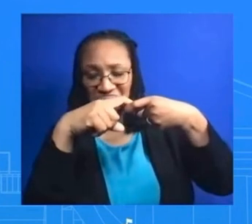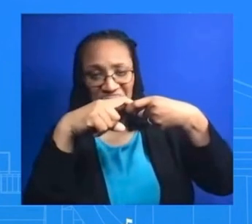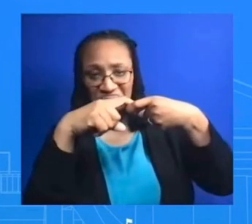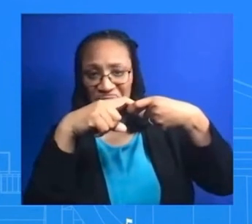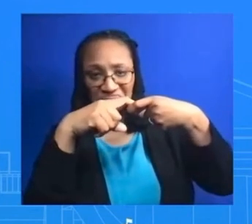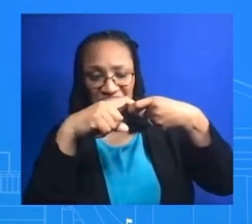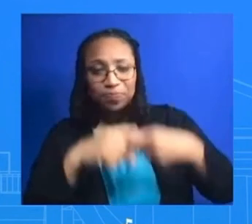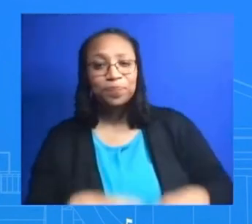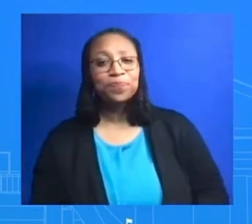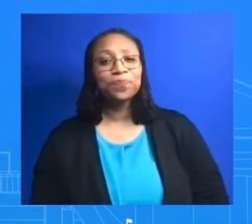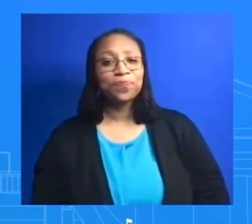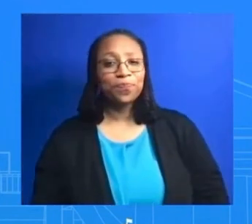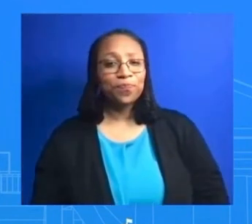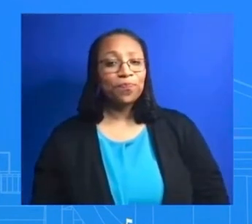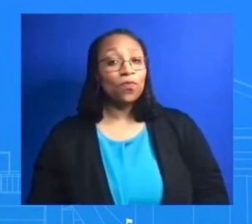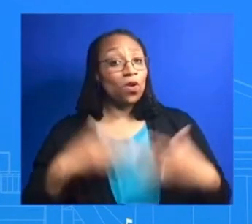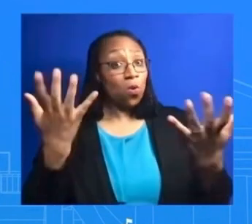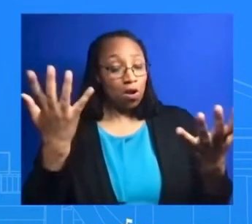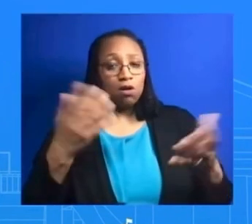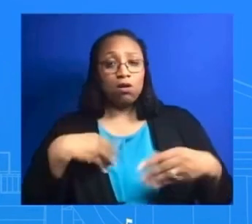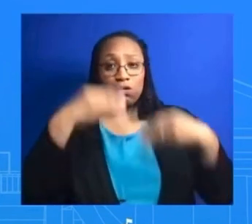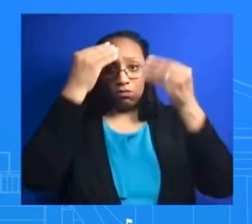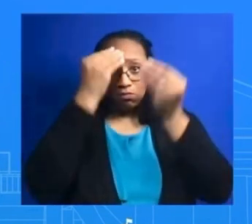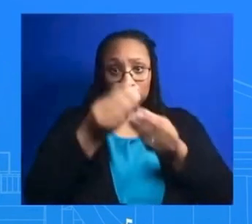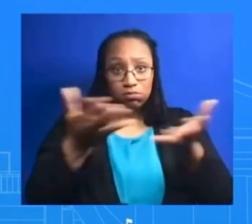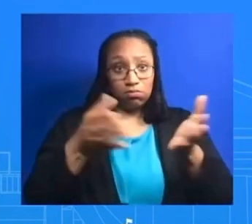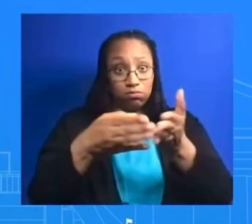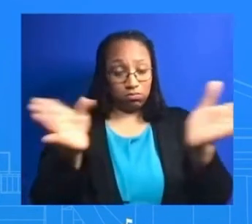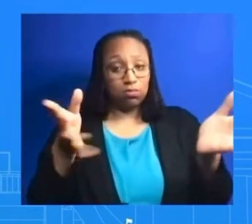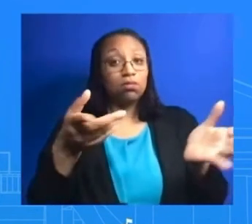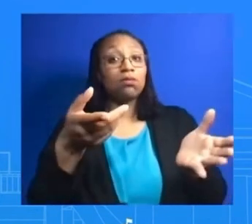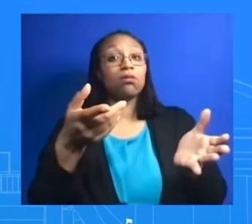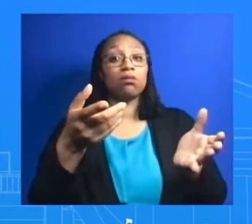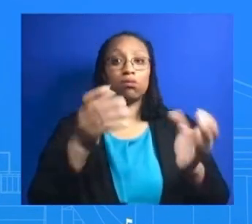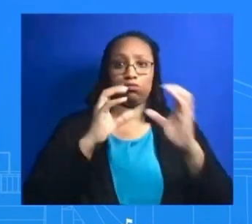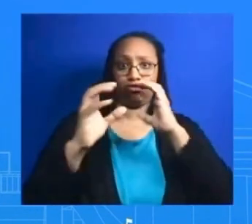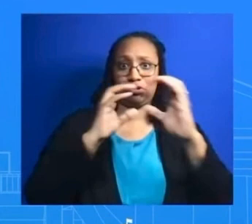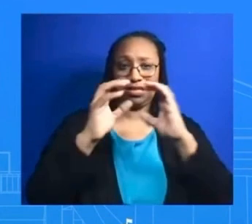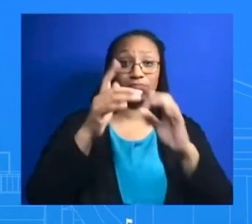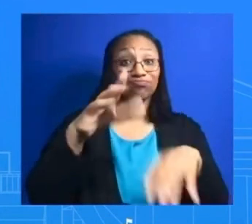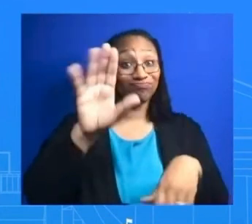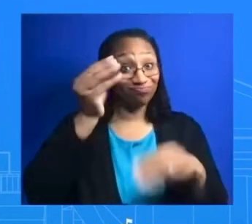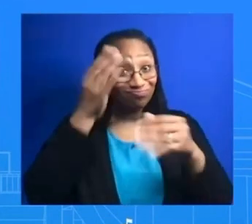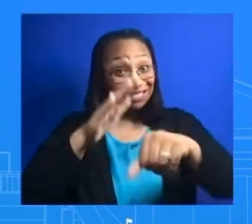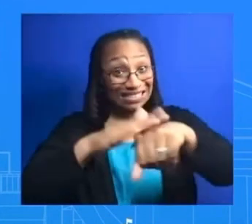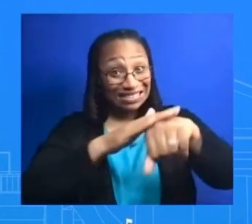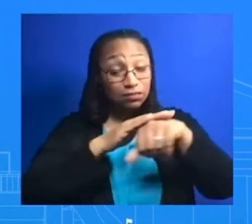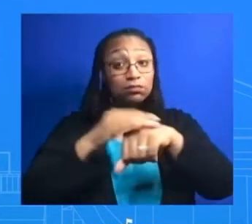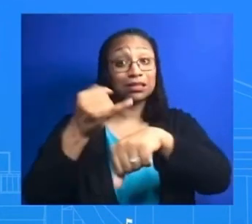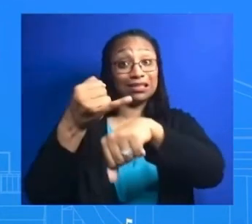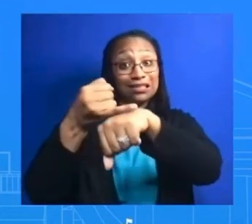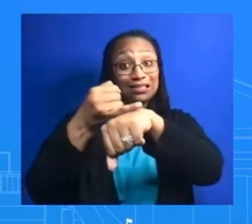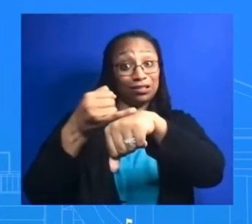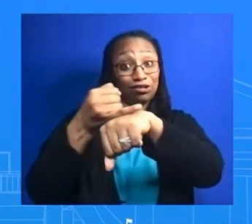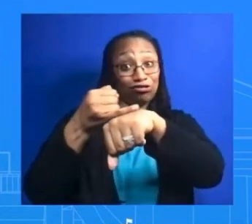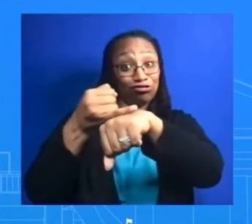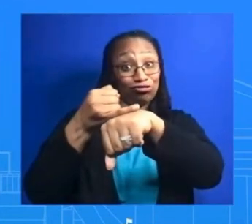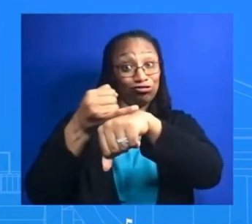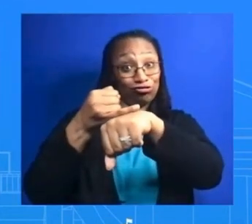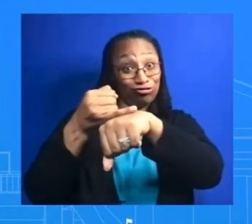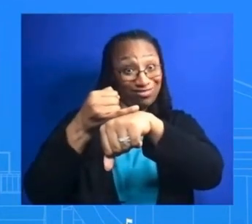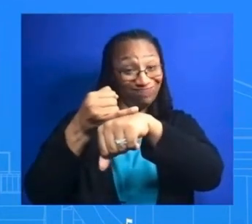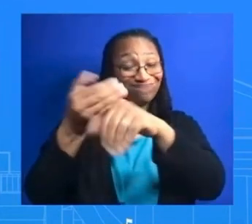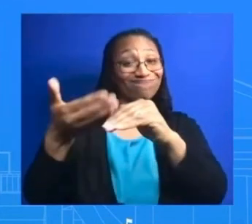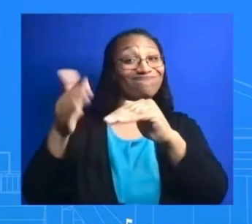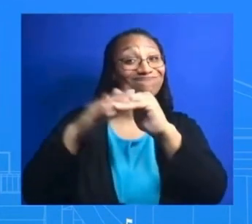is, you know, the interest will start accruing and the payments are due. And if you're able to pay. But we're not going to be you know, sending